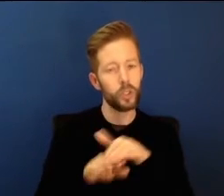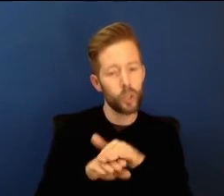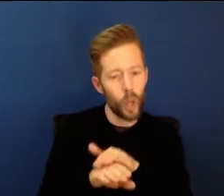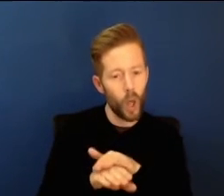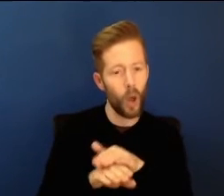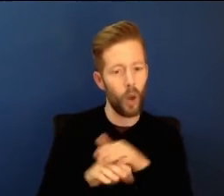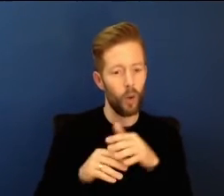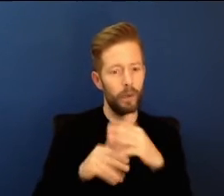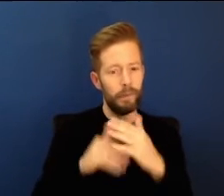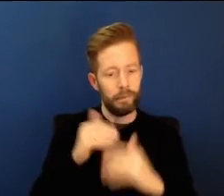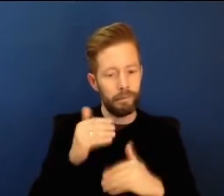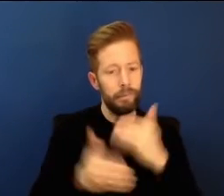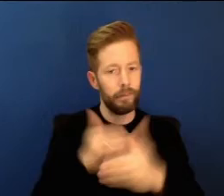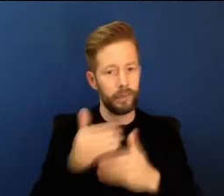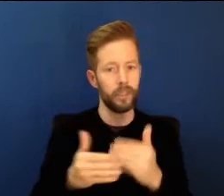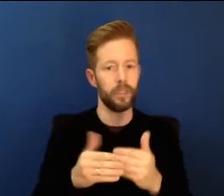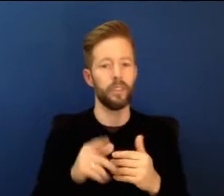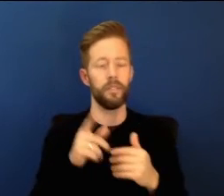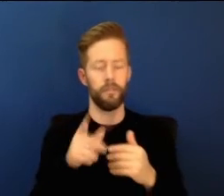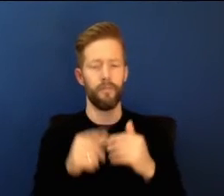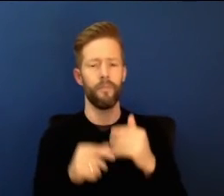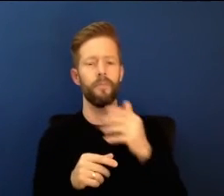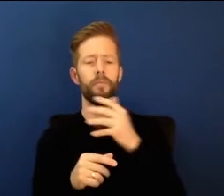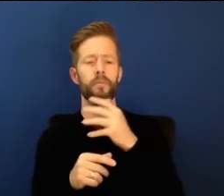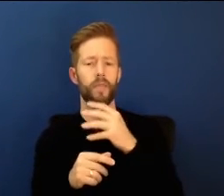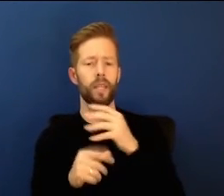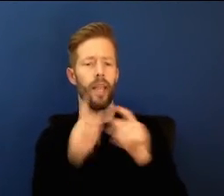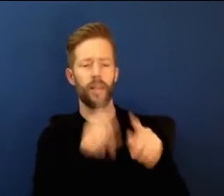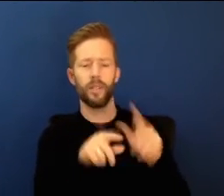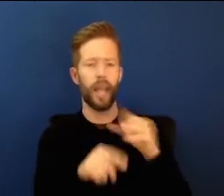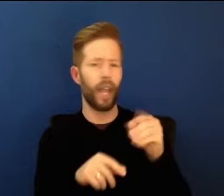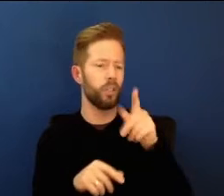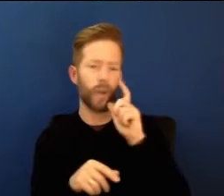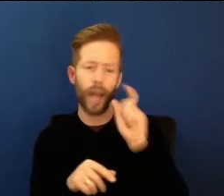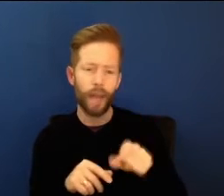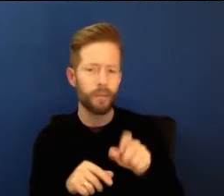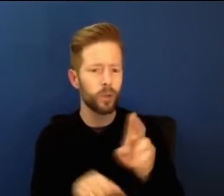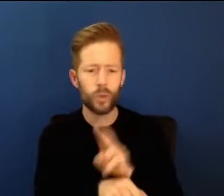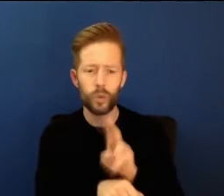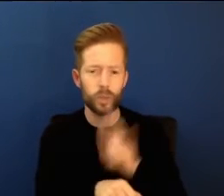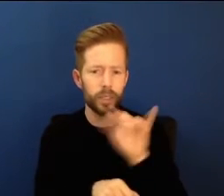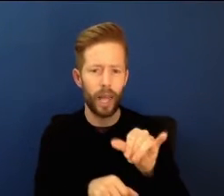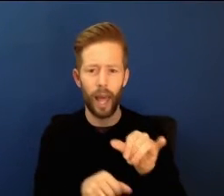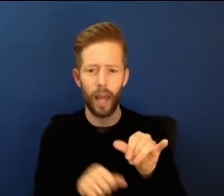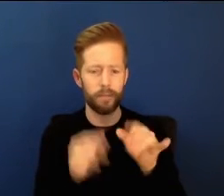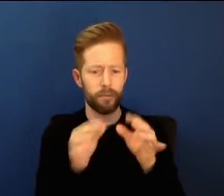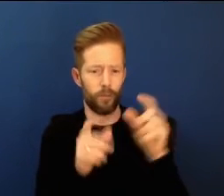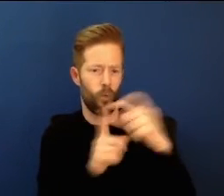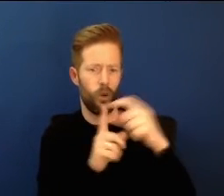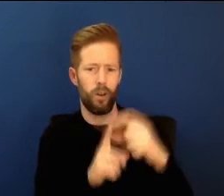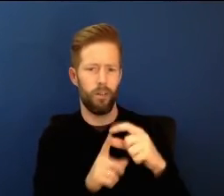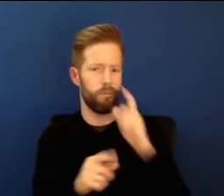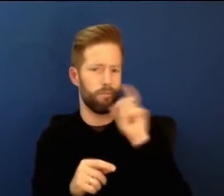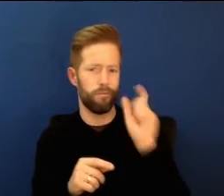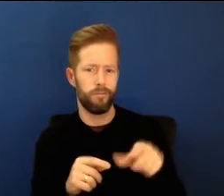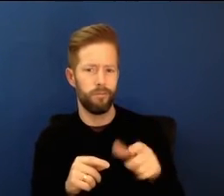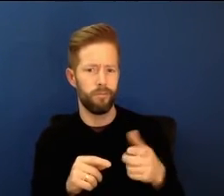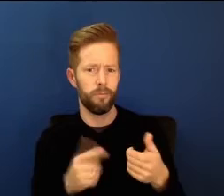the language. And you don't have to use that language. Have kids talk